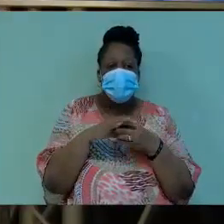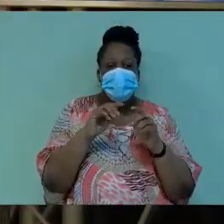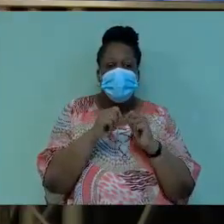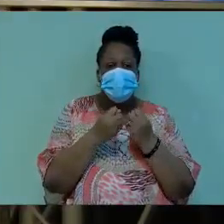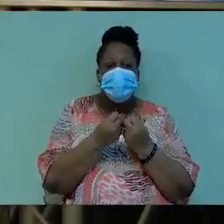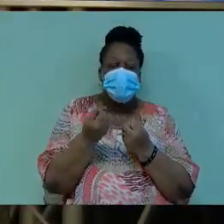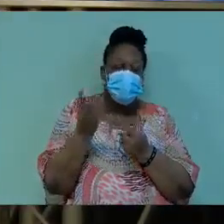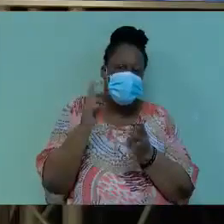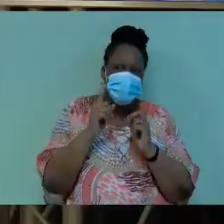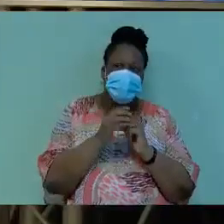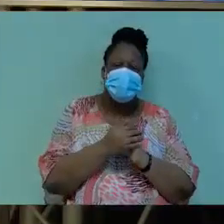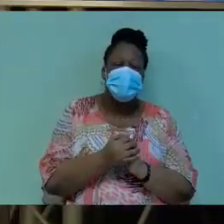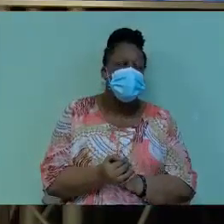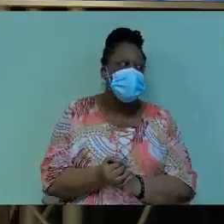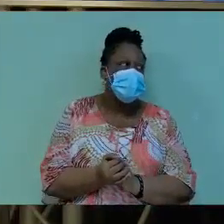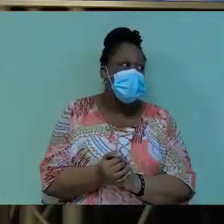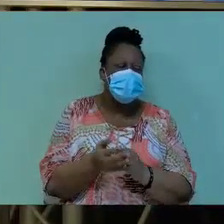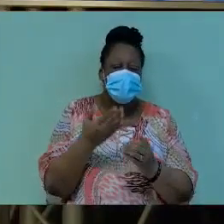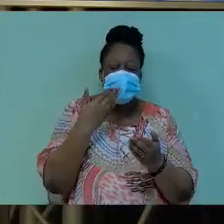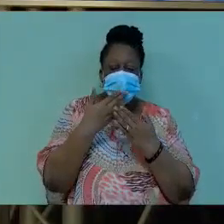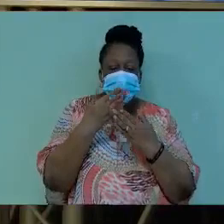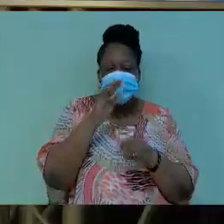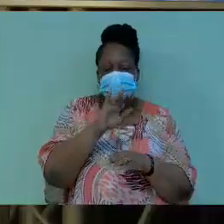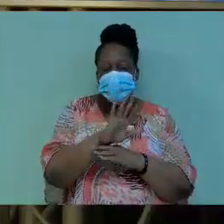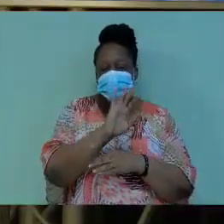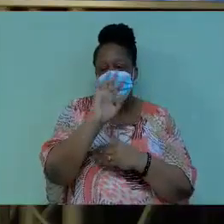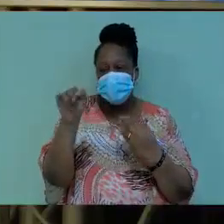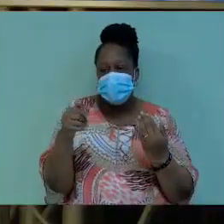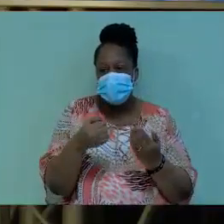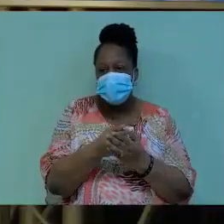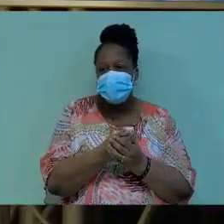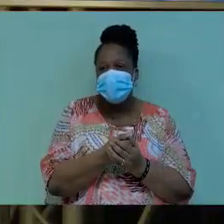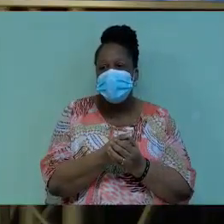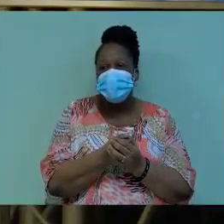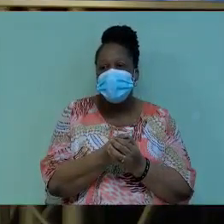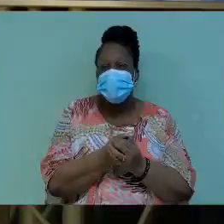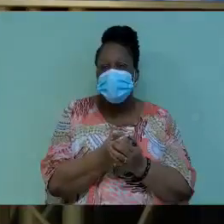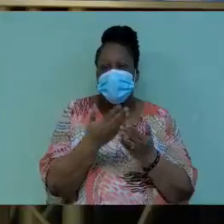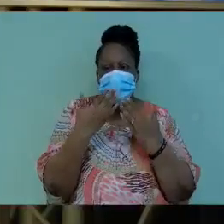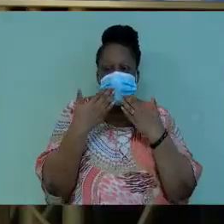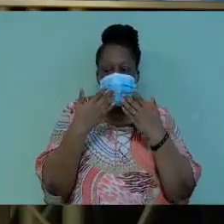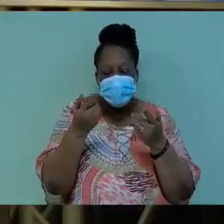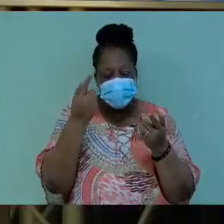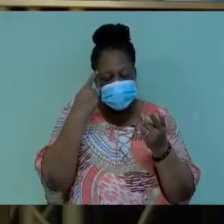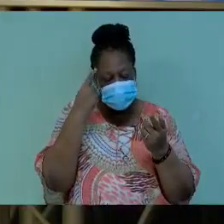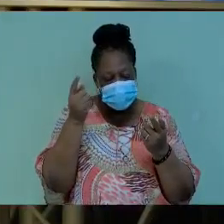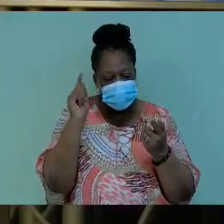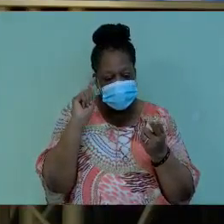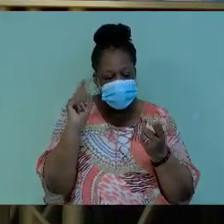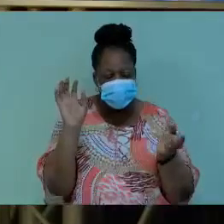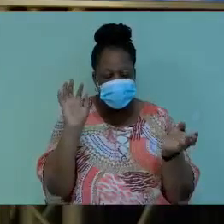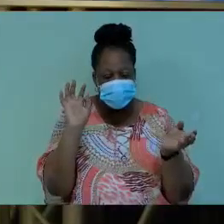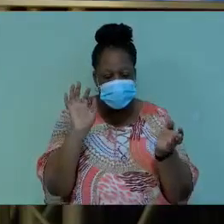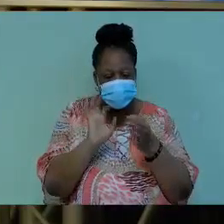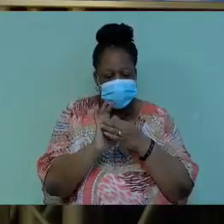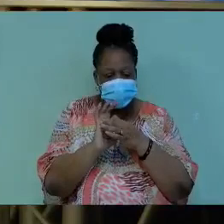Good afternoon, all, and thank you for tuning in to this 42nd